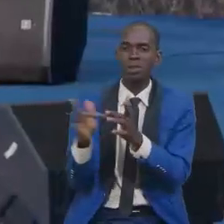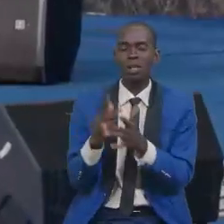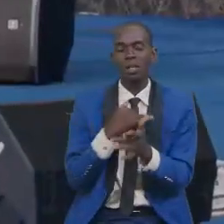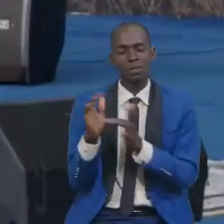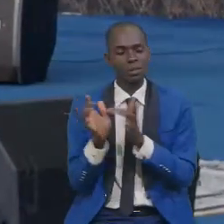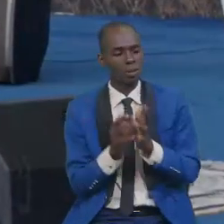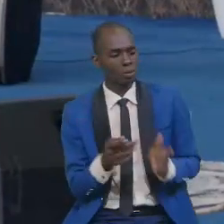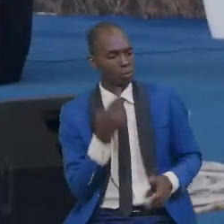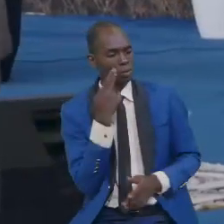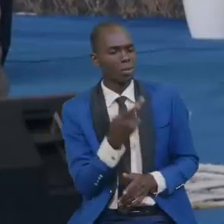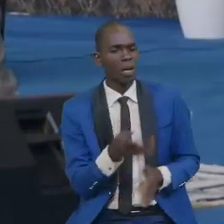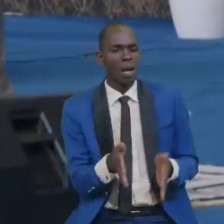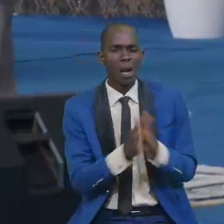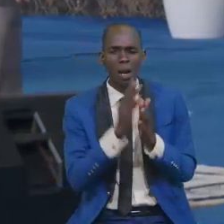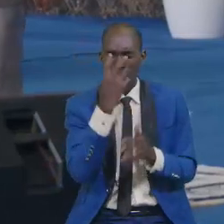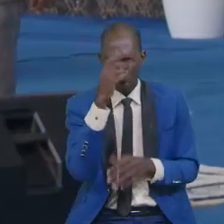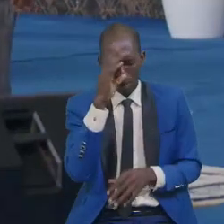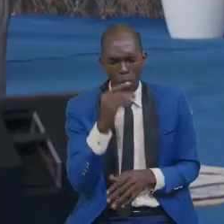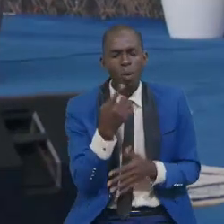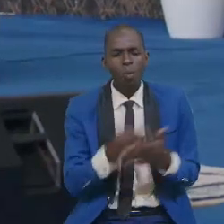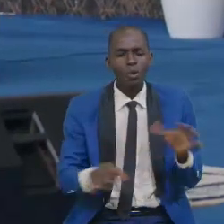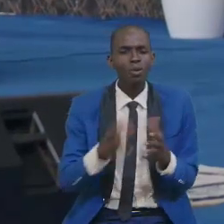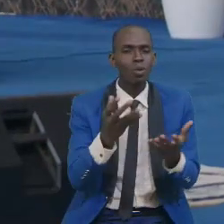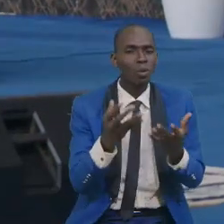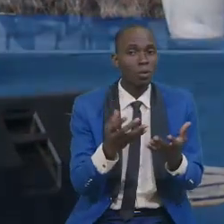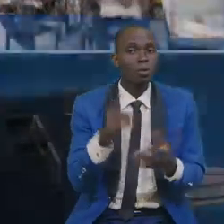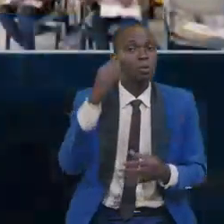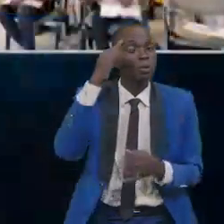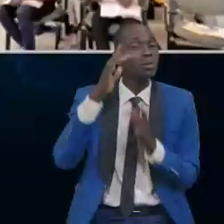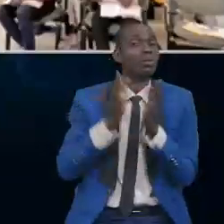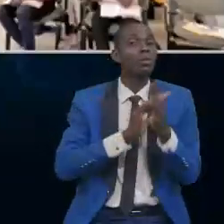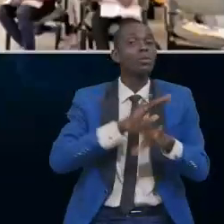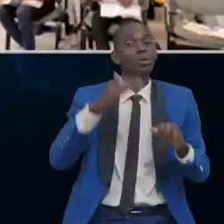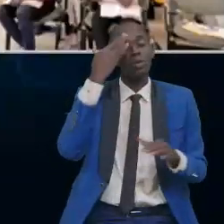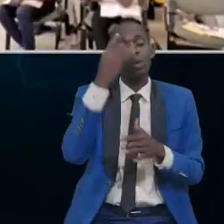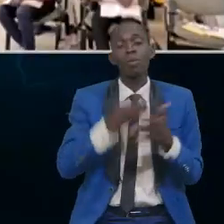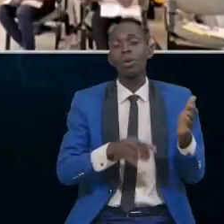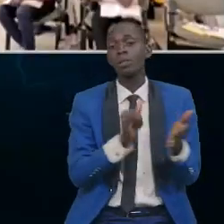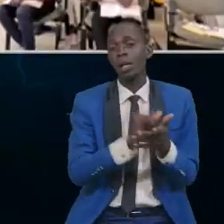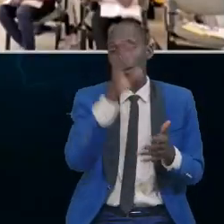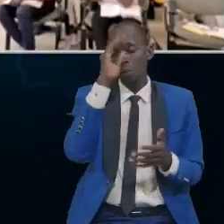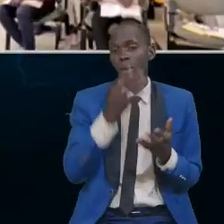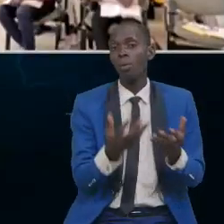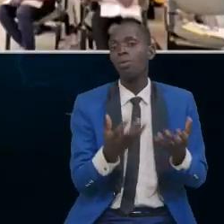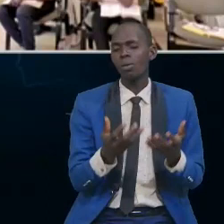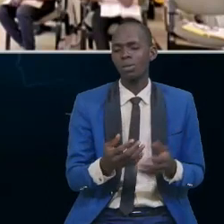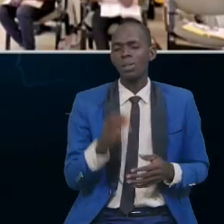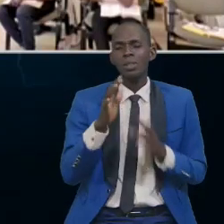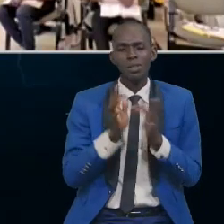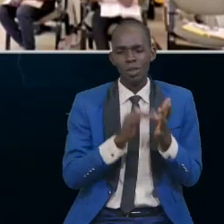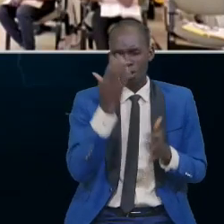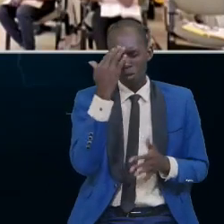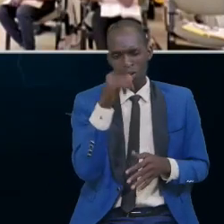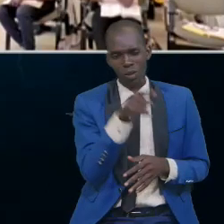what do you want Jesus knew of course even we Ordinary People would know the man is blind you can see